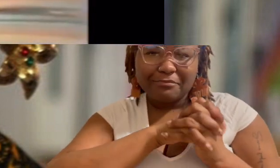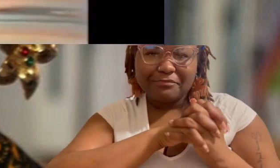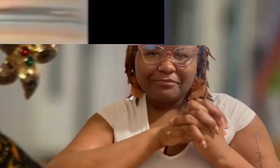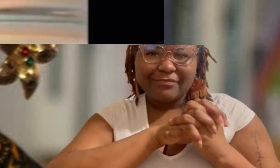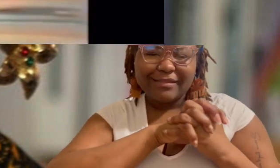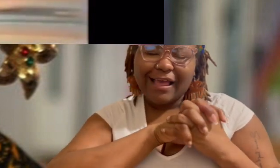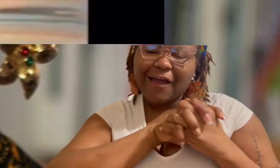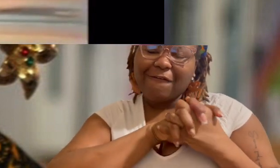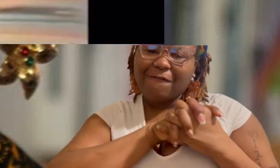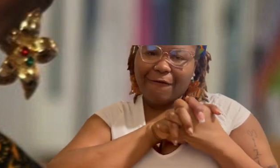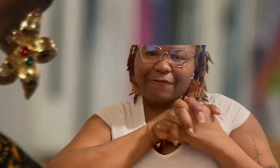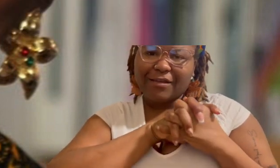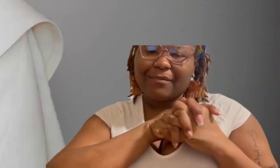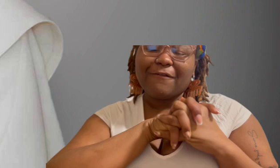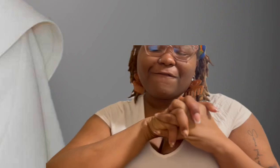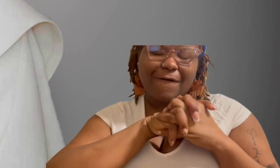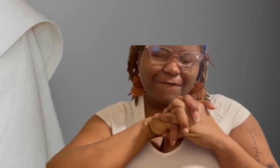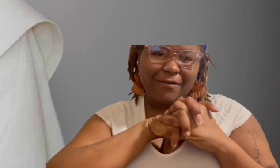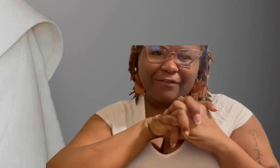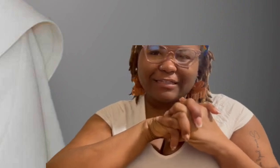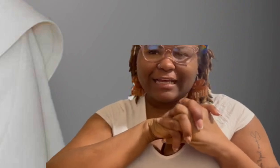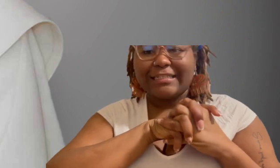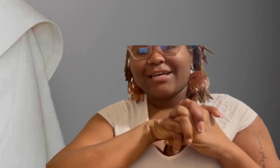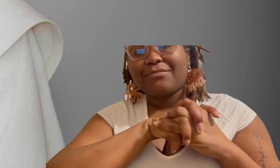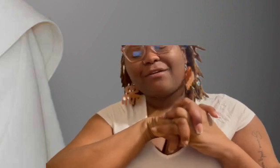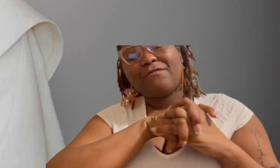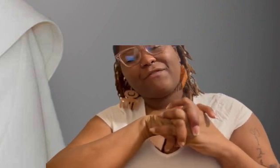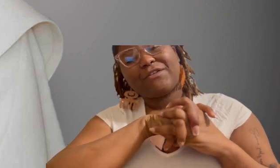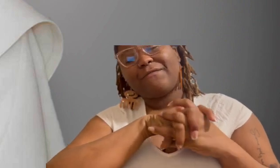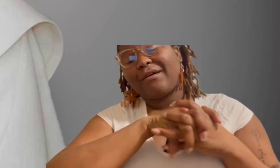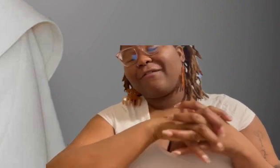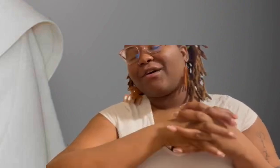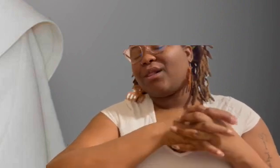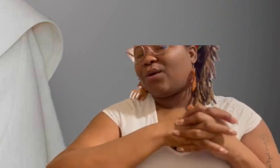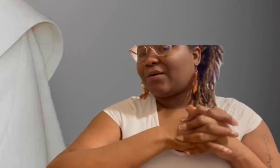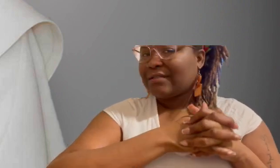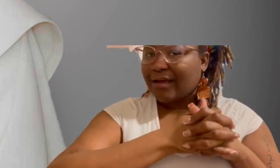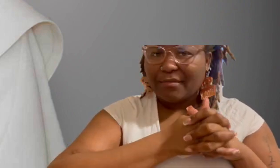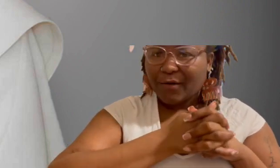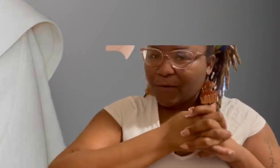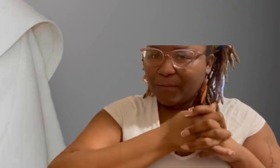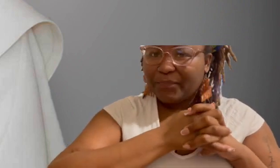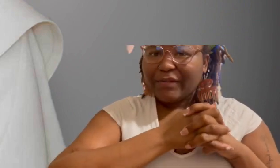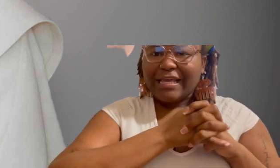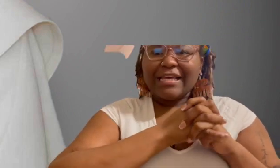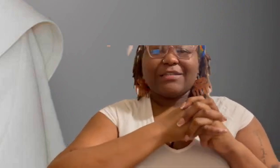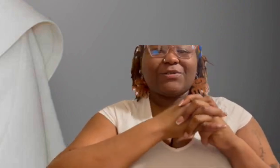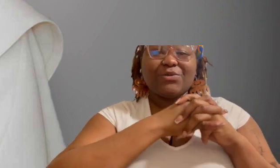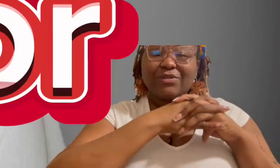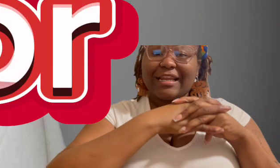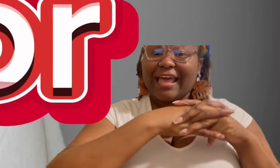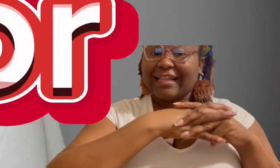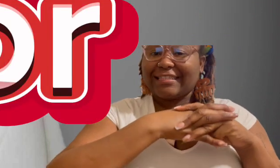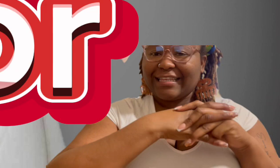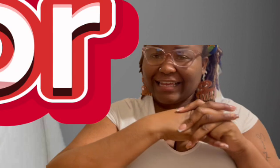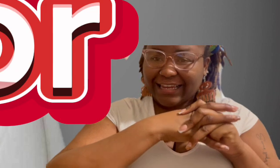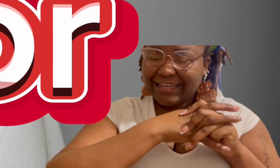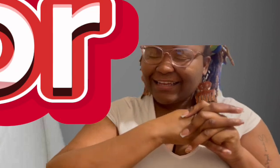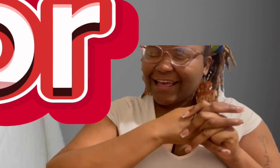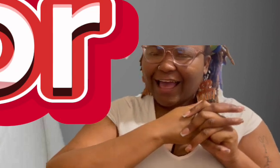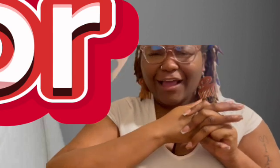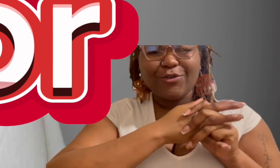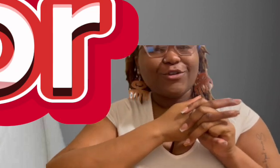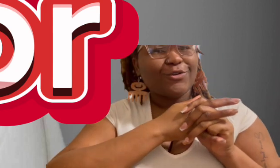Jam. And fourthly, my fourth favorite, and she has been a favorite of mine for a long time now, is Susan L.